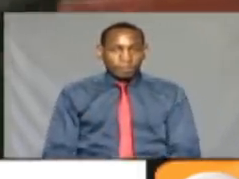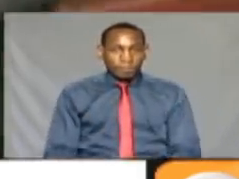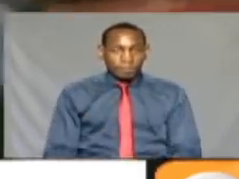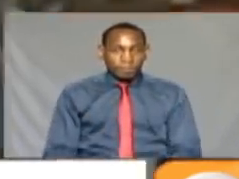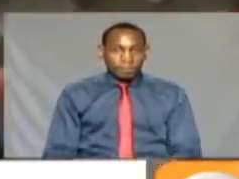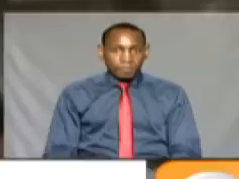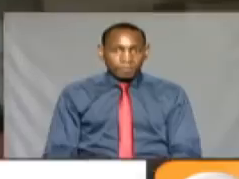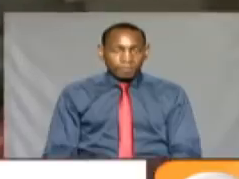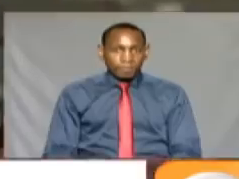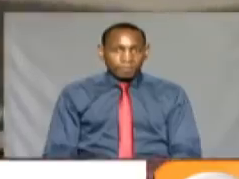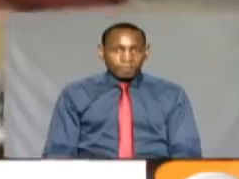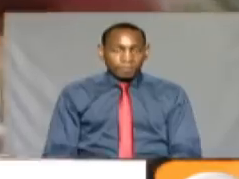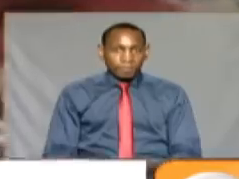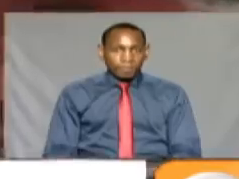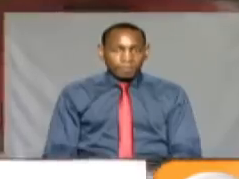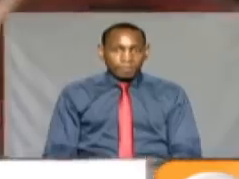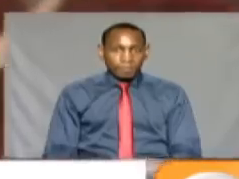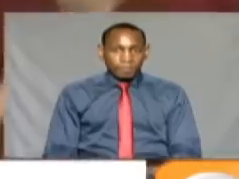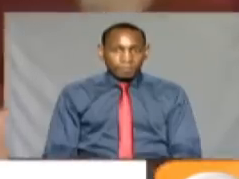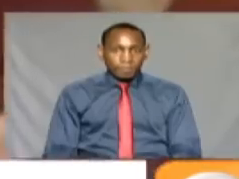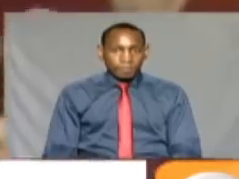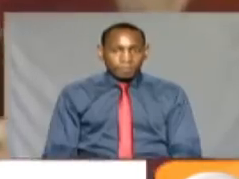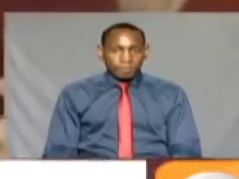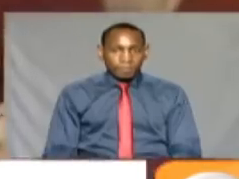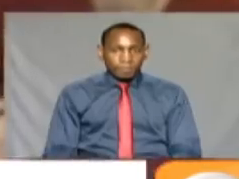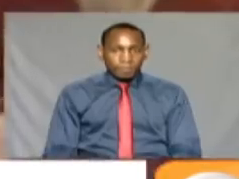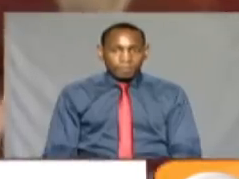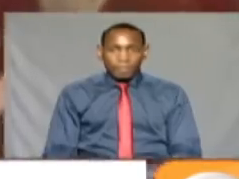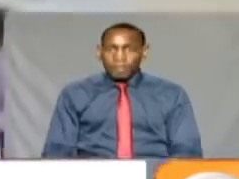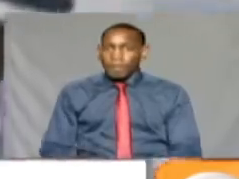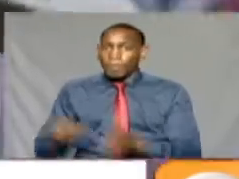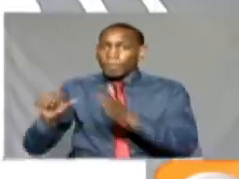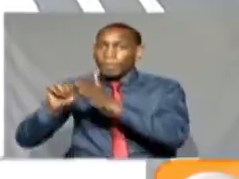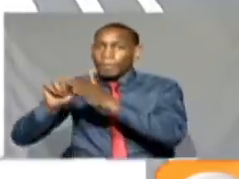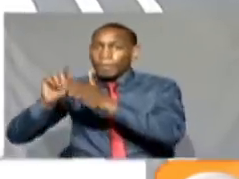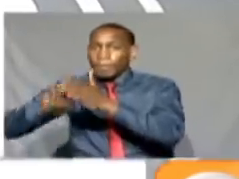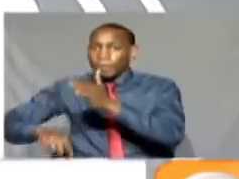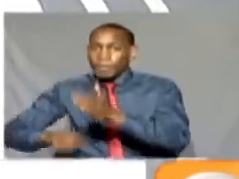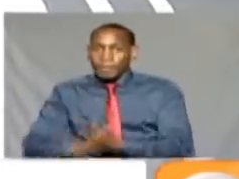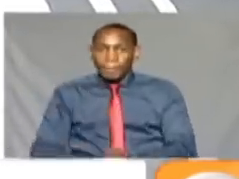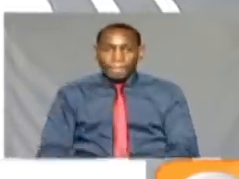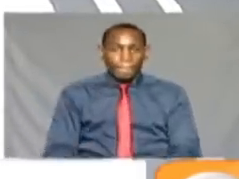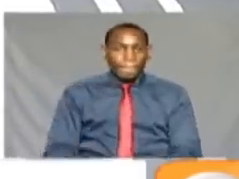fucked up! I'm a cohony. You're going to